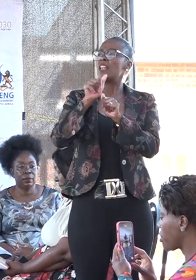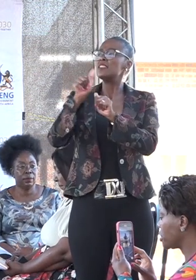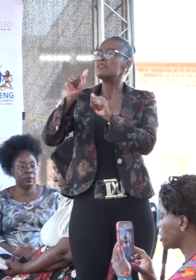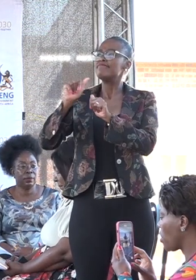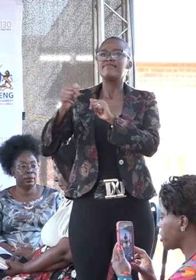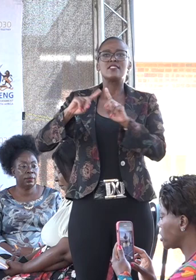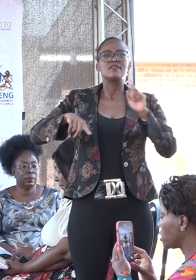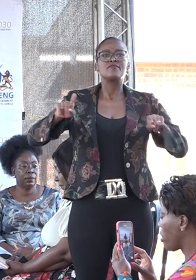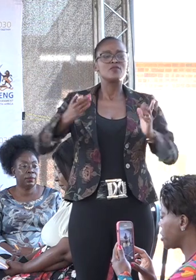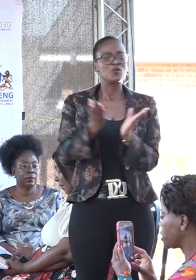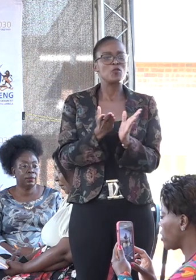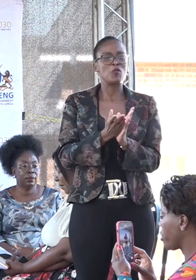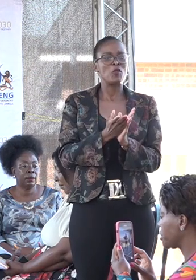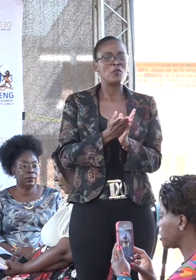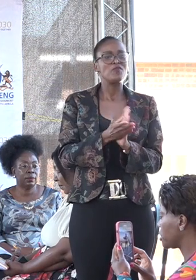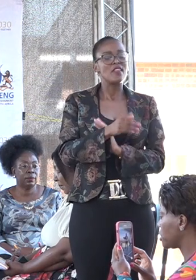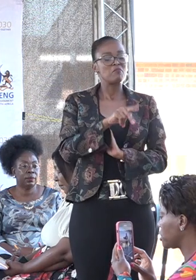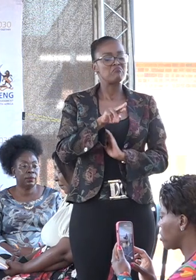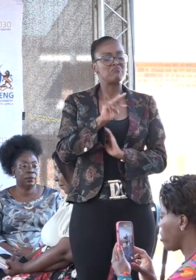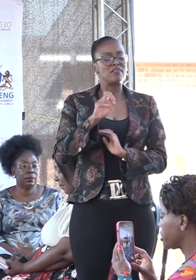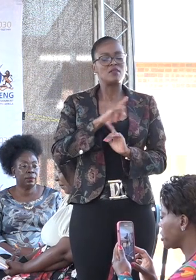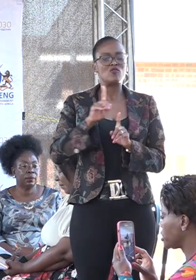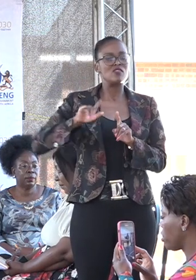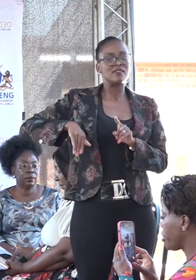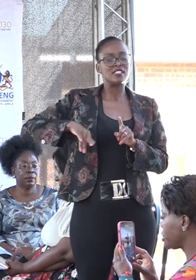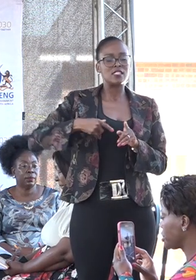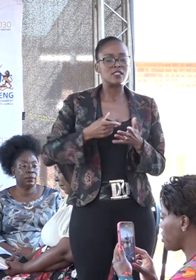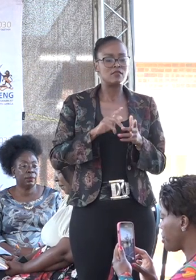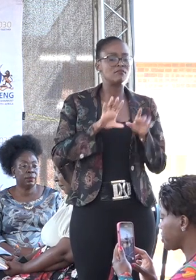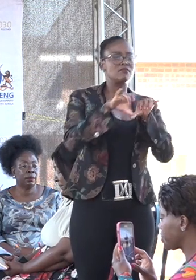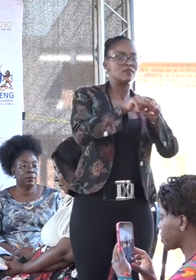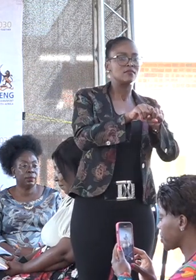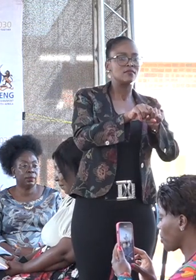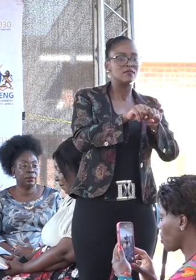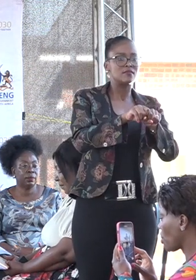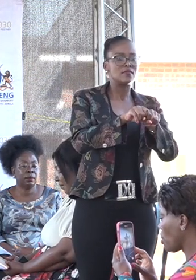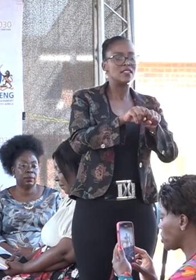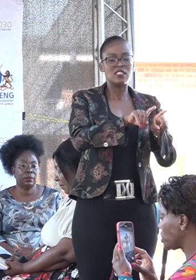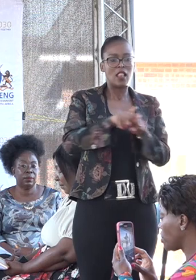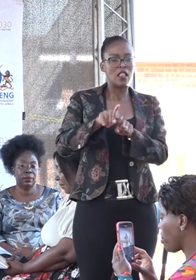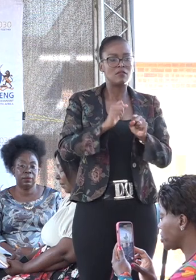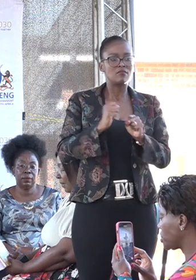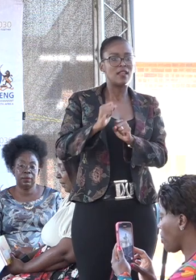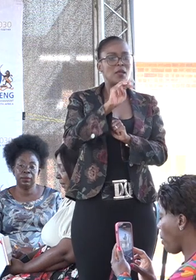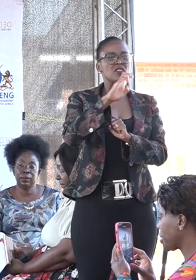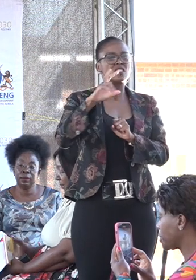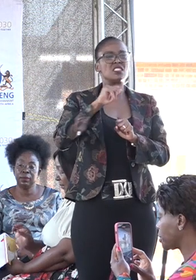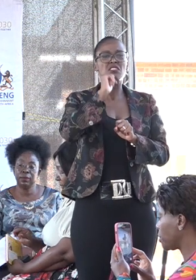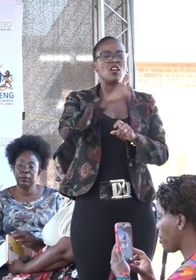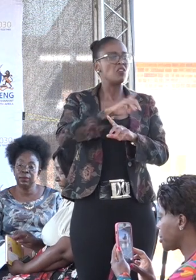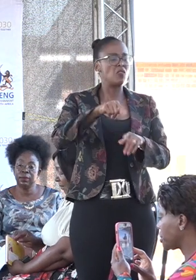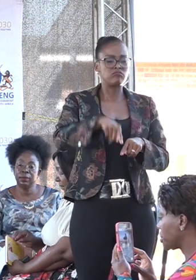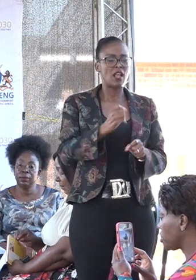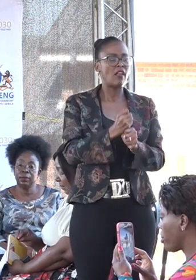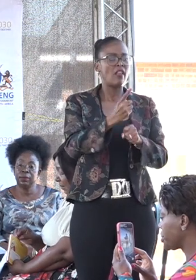lezi upremier ngasikatha seso MEC way education. Wathi eGauteng asifuni ukwakha isikolo